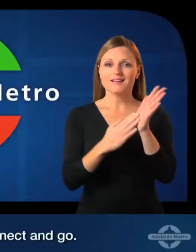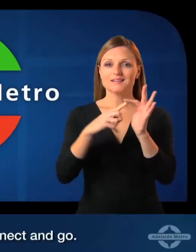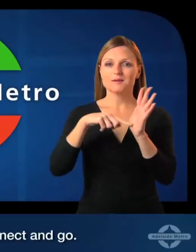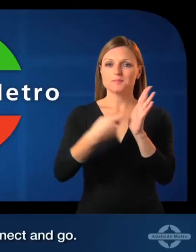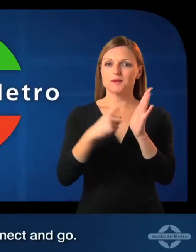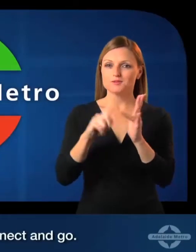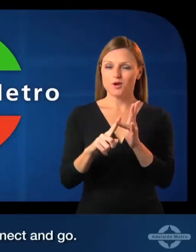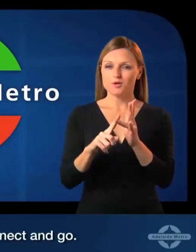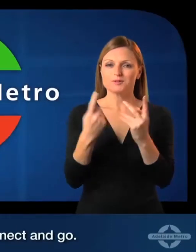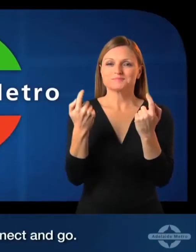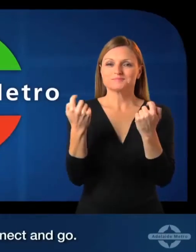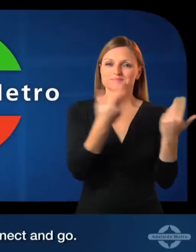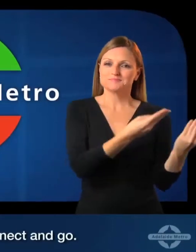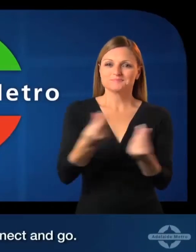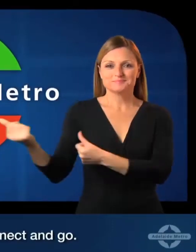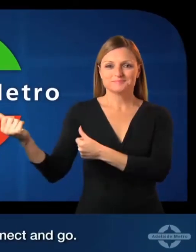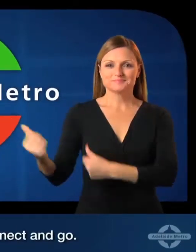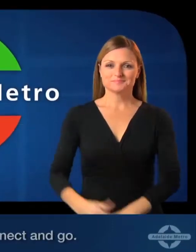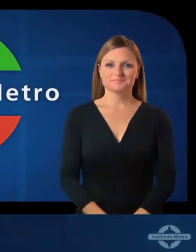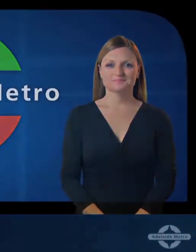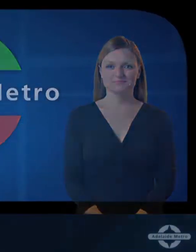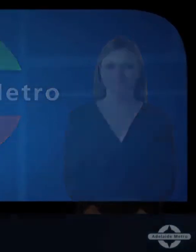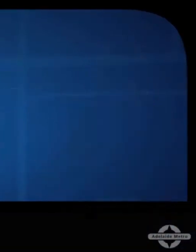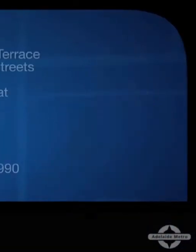Adelaide Metro, helping you connect and go.